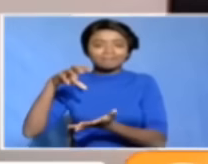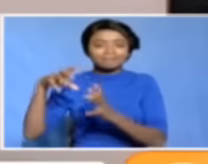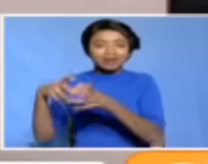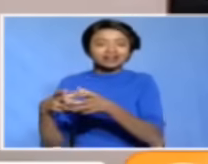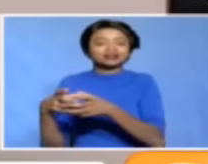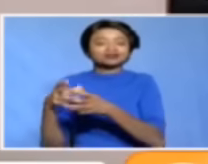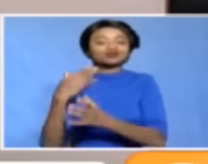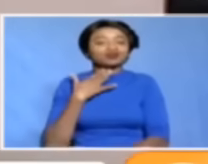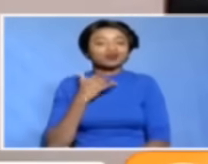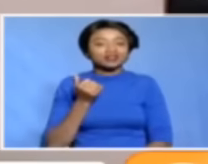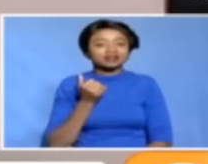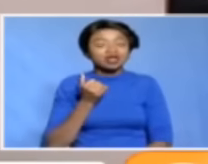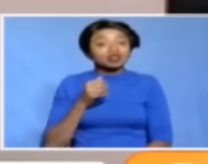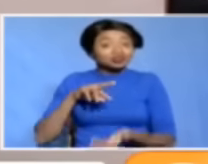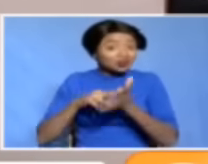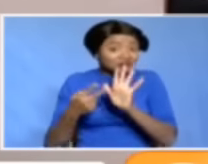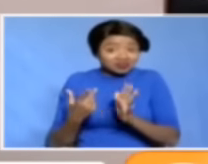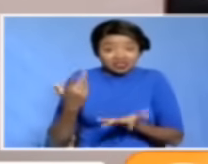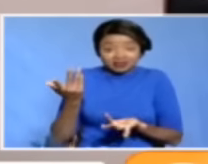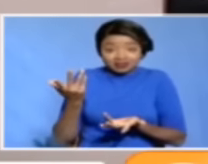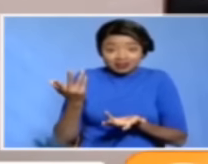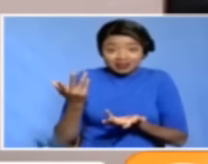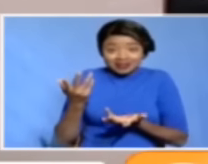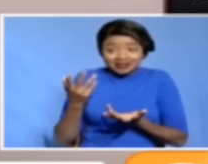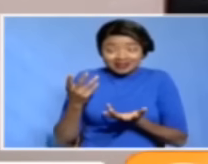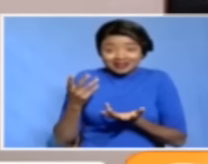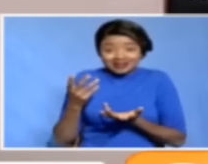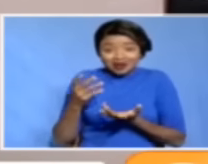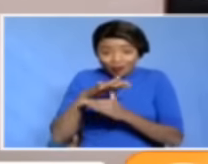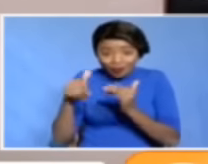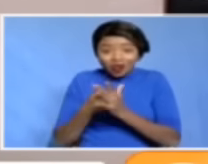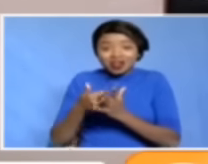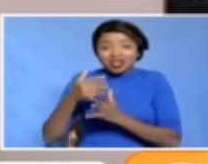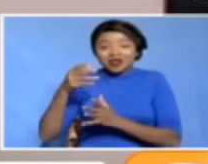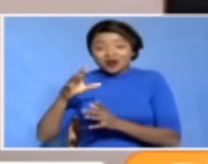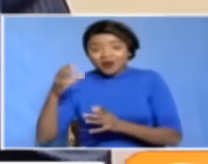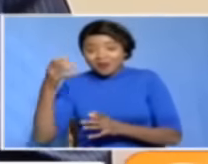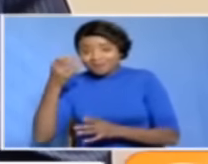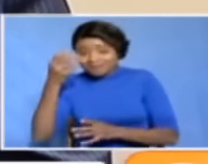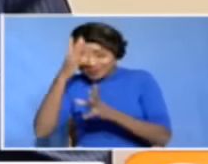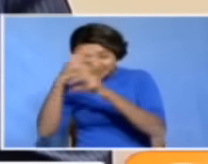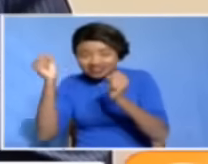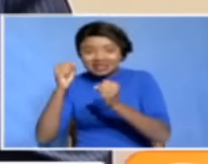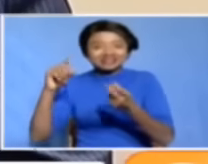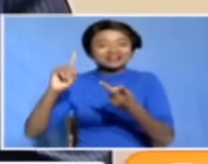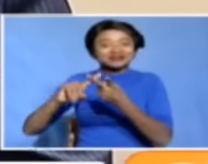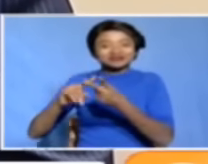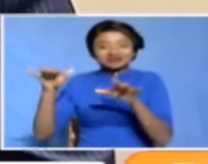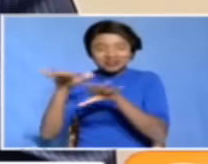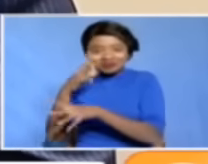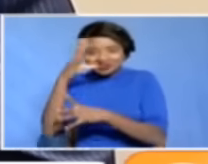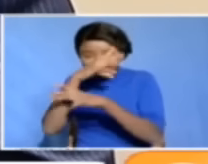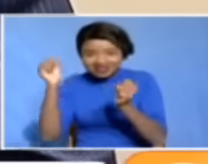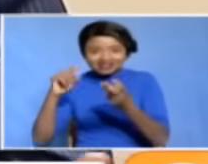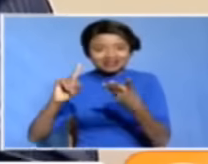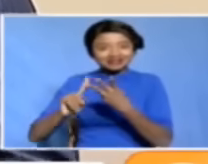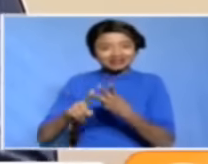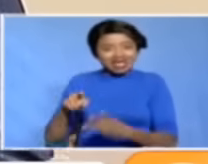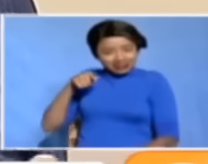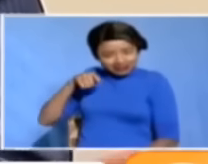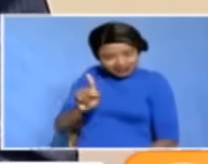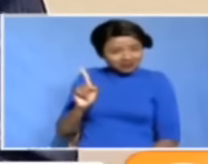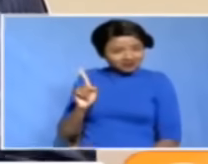I'm assuming then you're saying it is the president, the deputy president, and you included, that made the decision? The party leadership. We have a structure. You know, we are